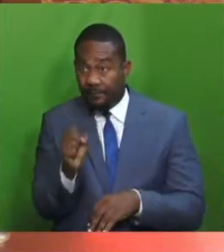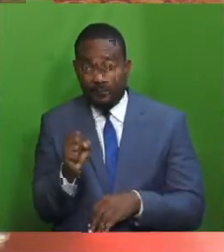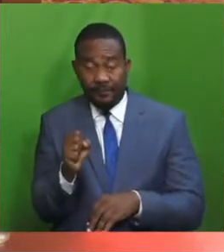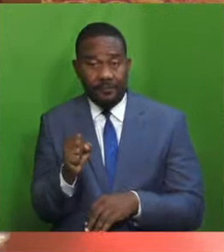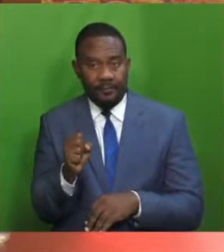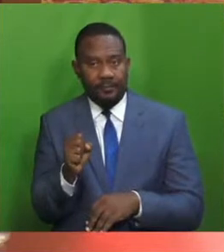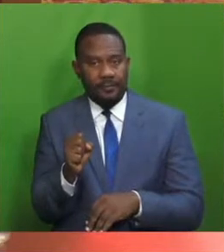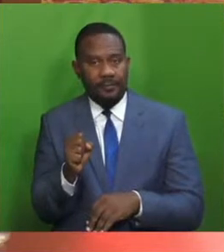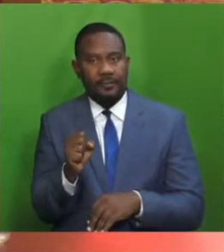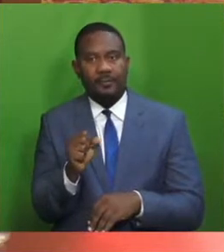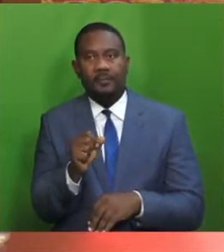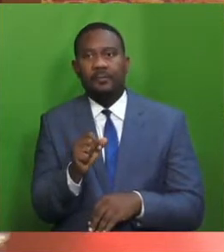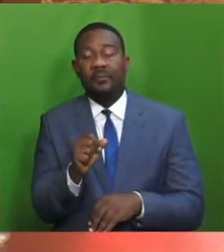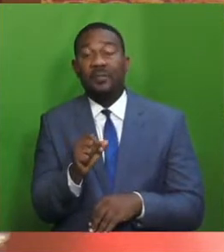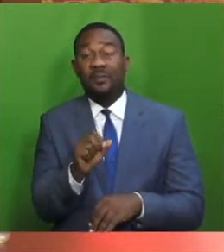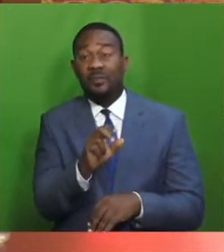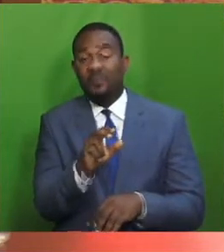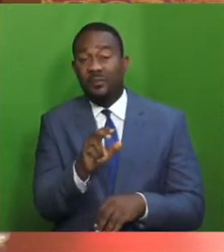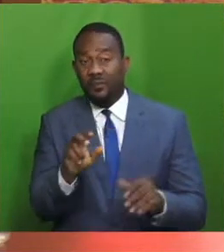first batch, numbering